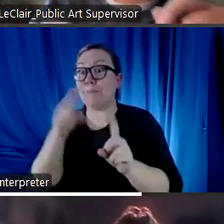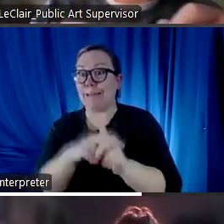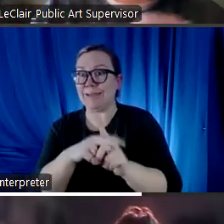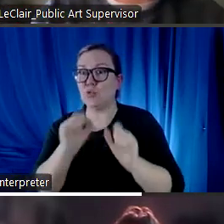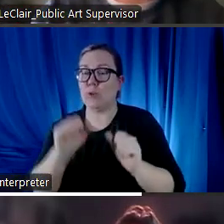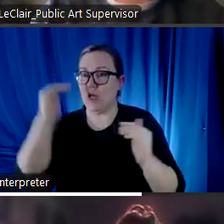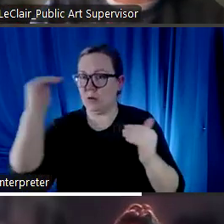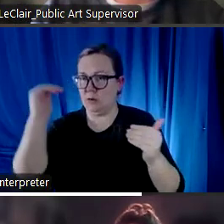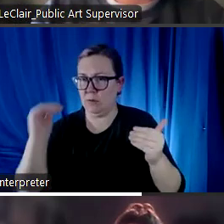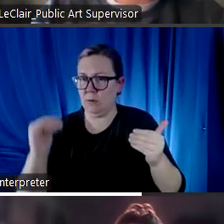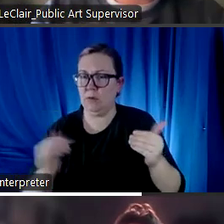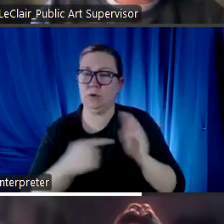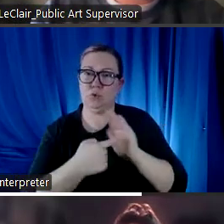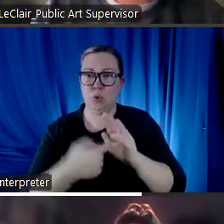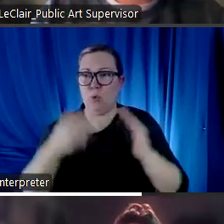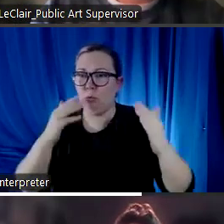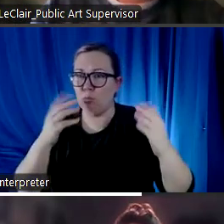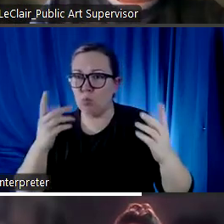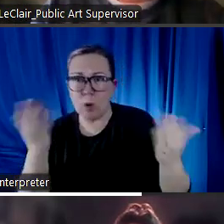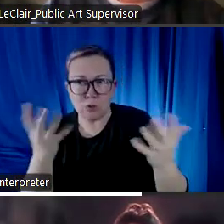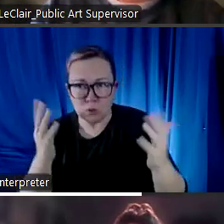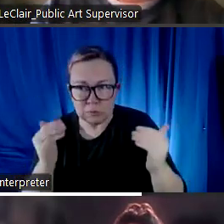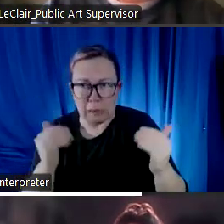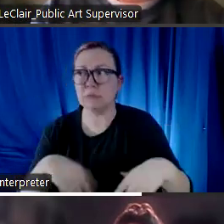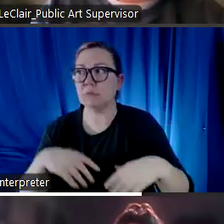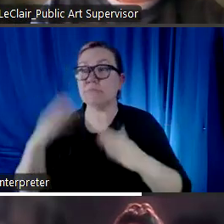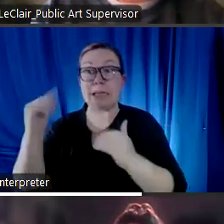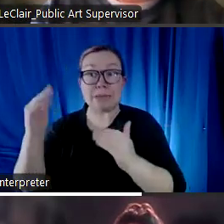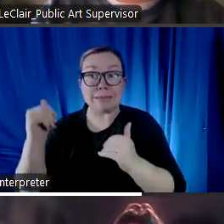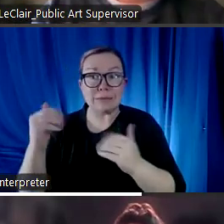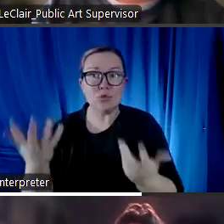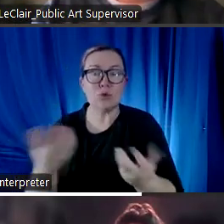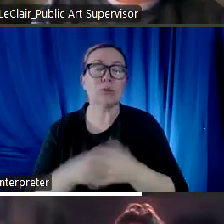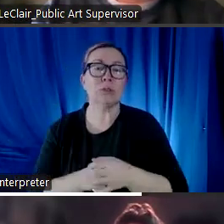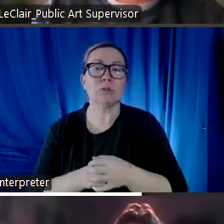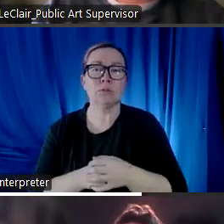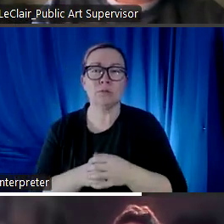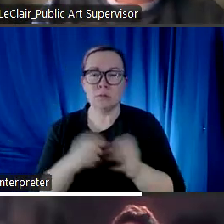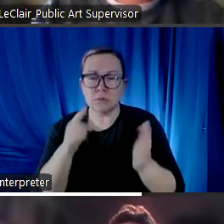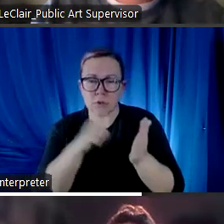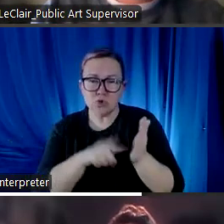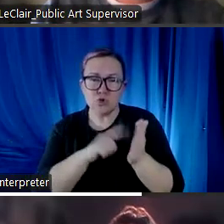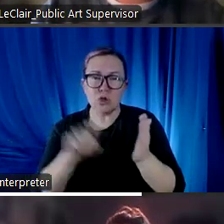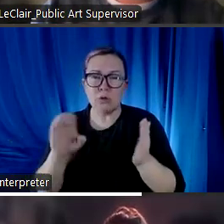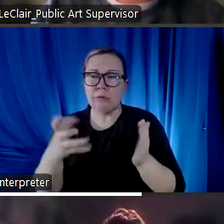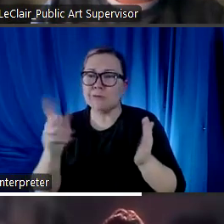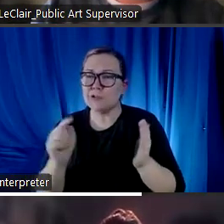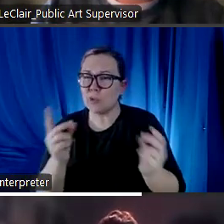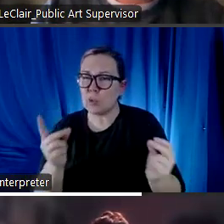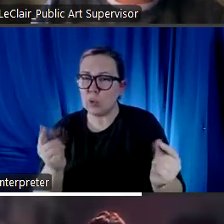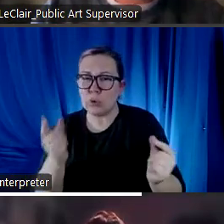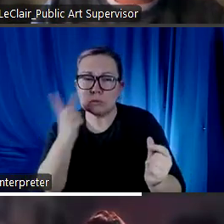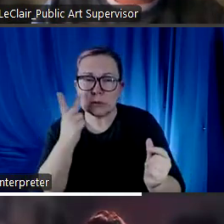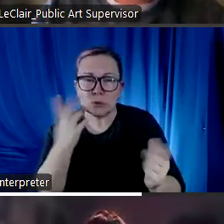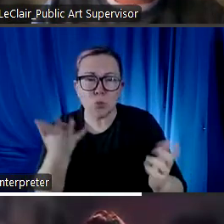that and talk through expectations. I'll check the chat real quick to see what's come in